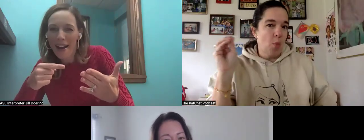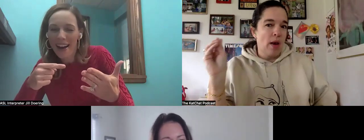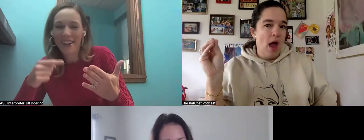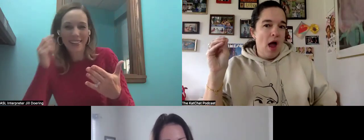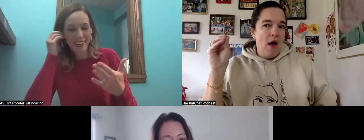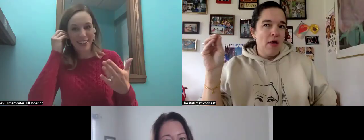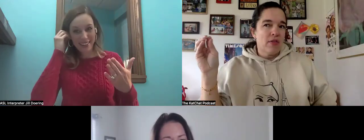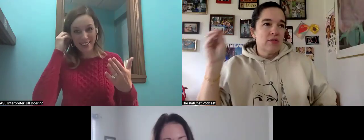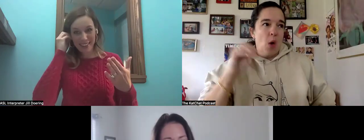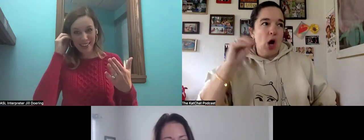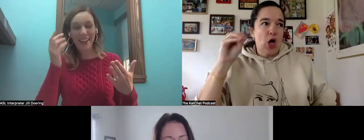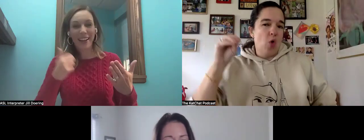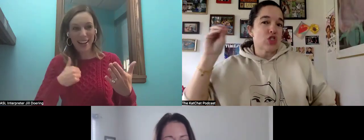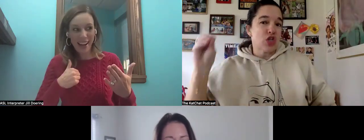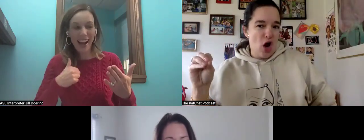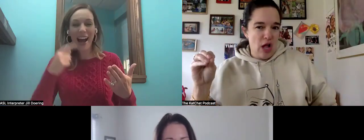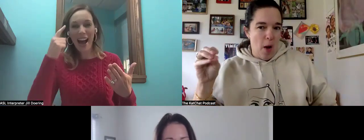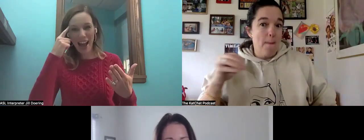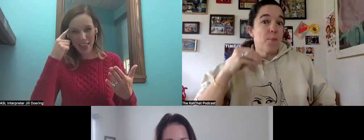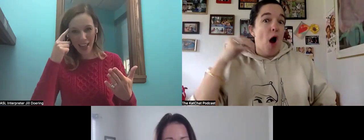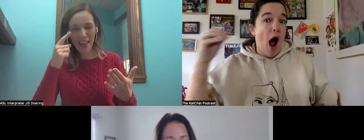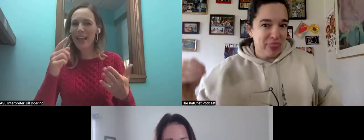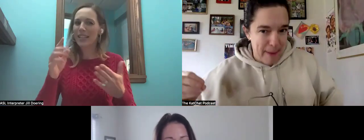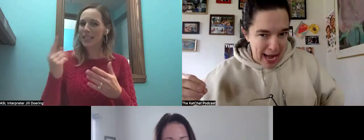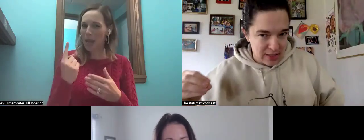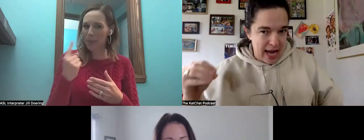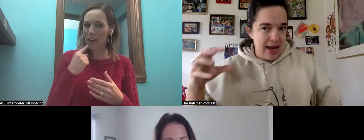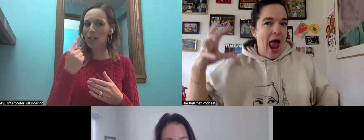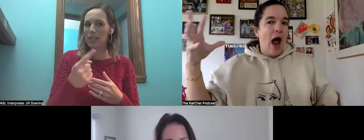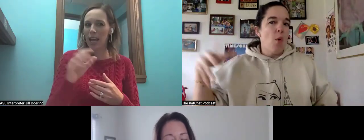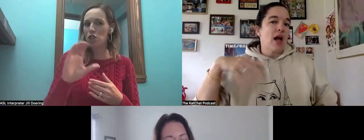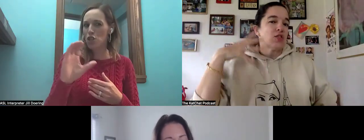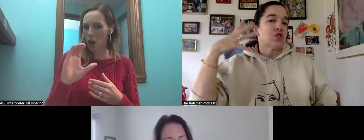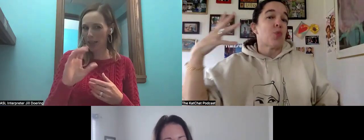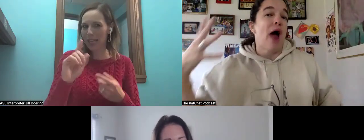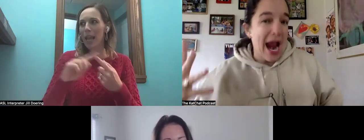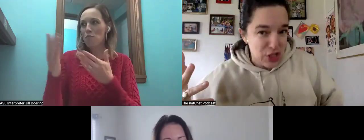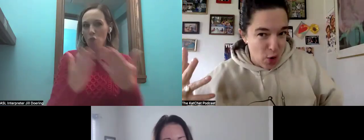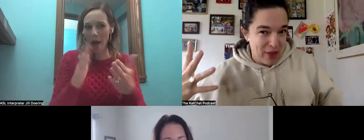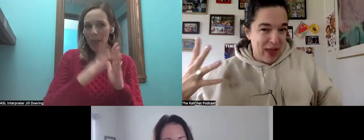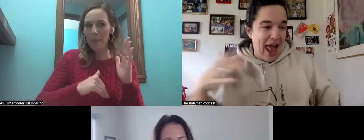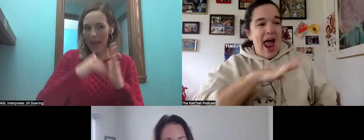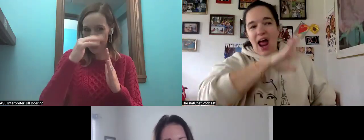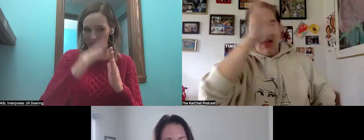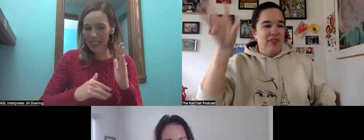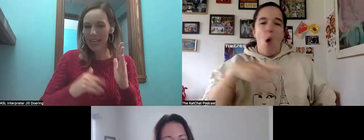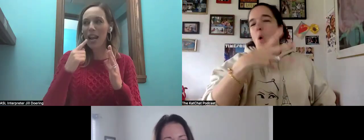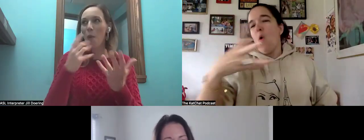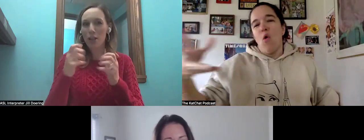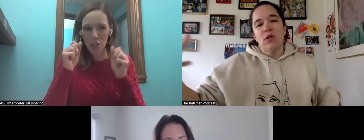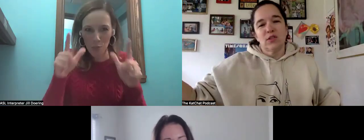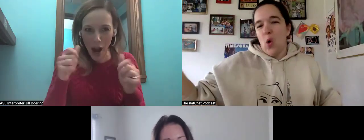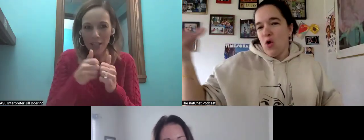that someone close to Charlotte bought the painting. I wanted to just surprise her with that. And then